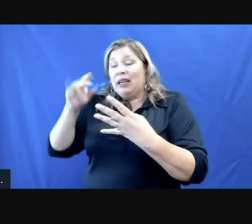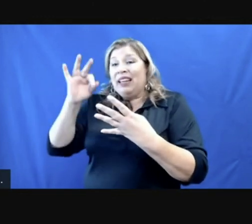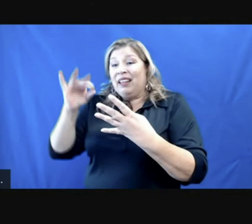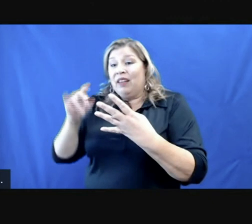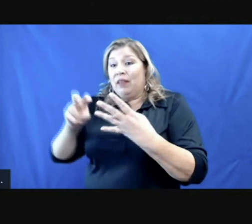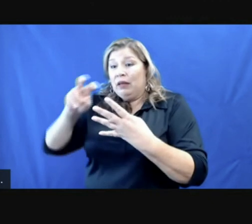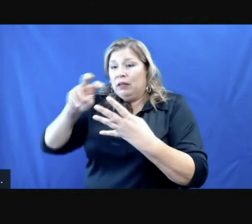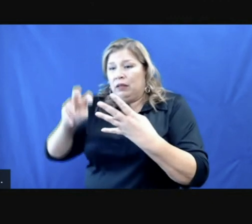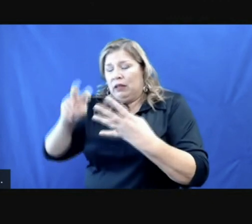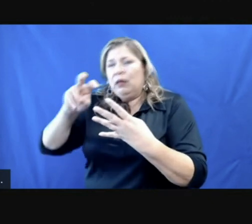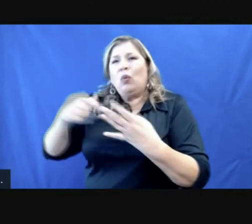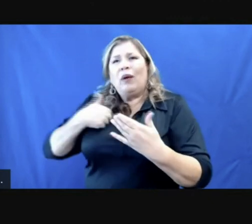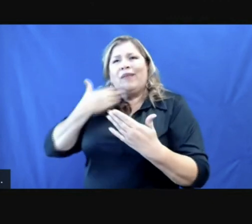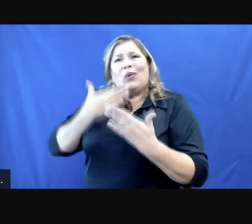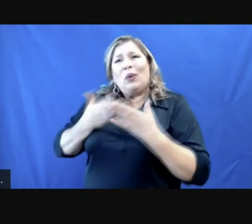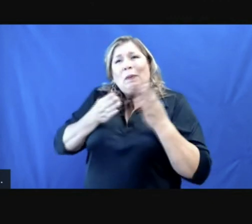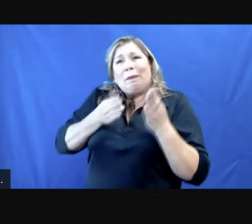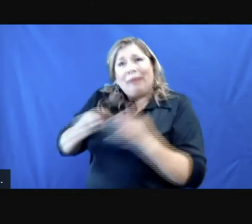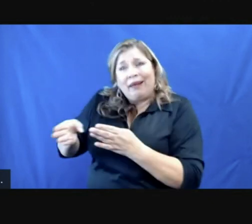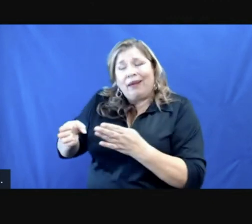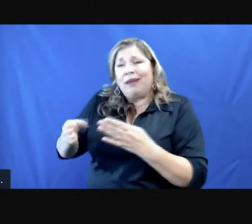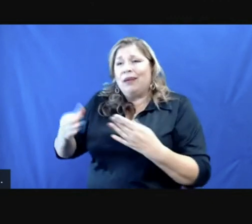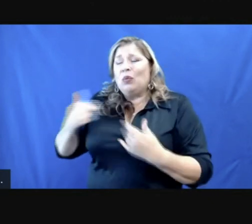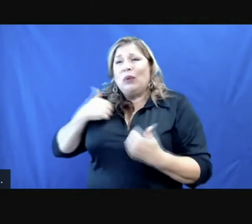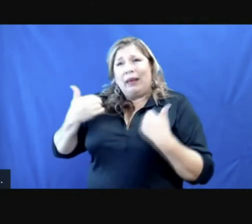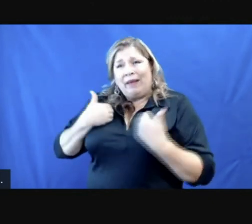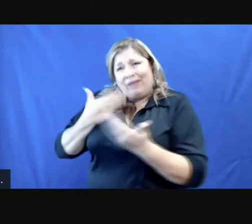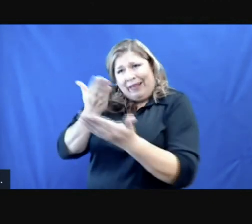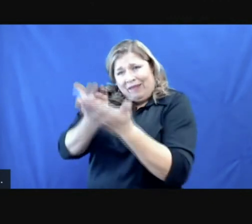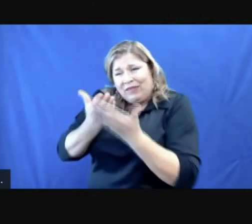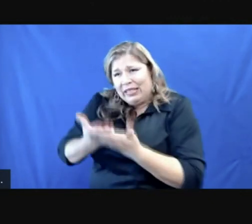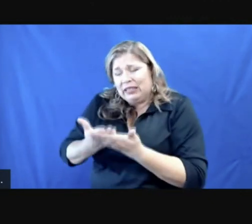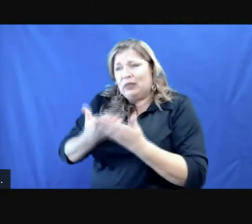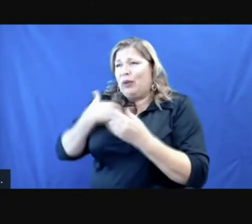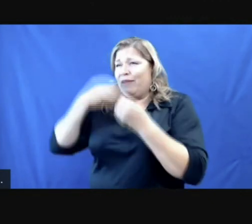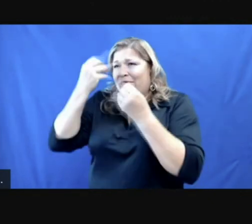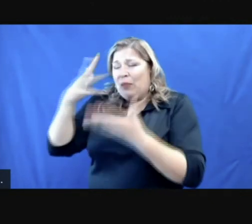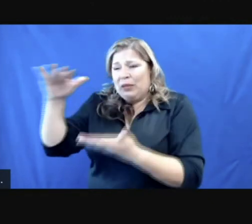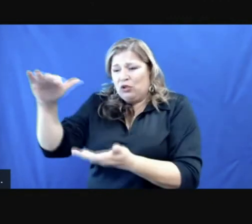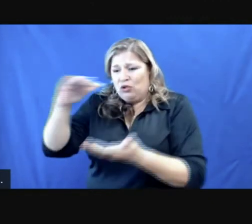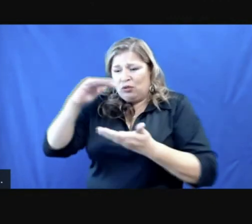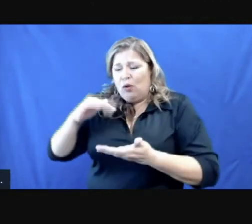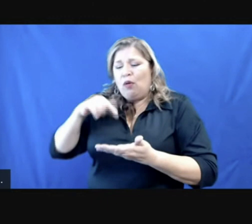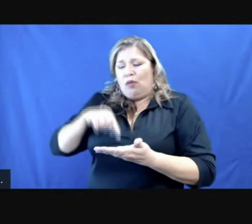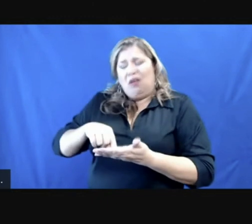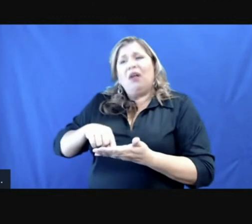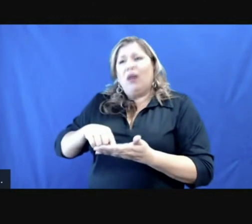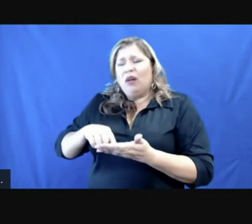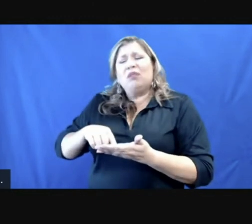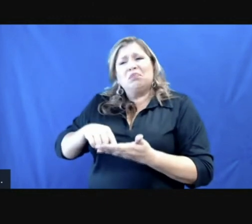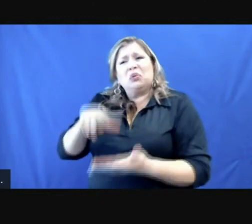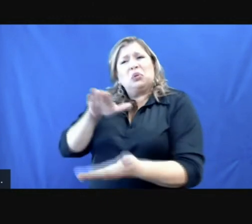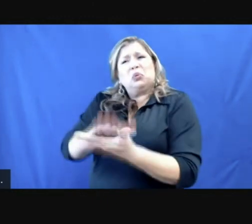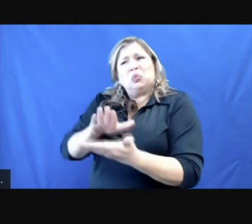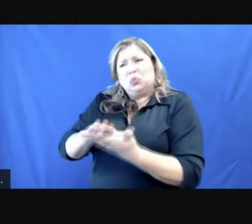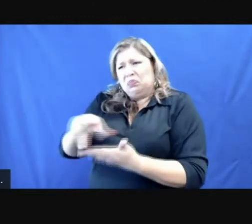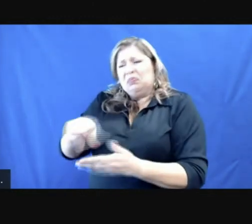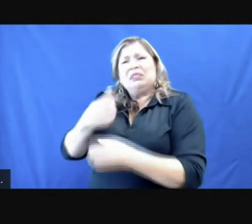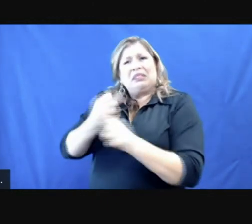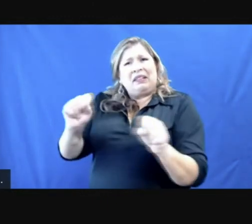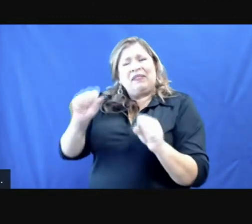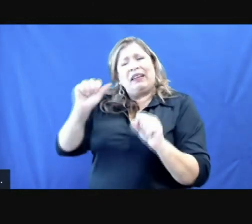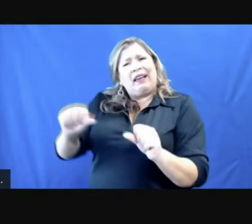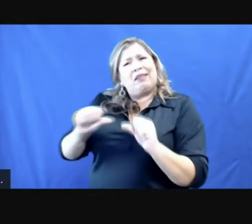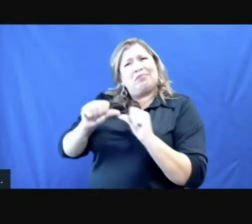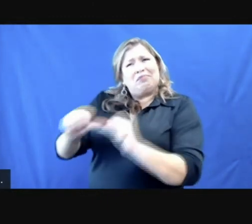create a body of evidence that we can keep in-person education going to a certain